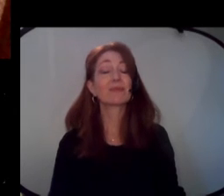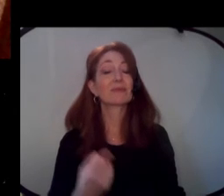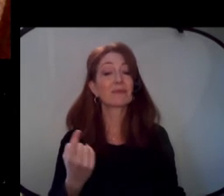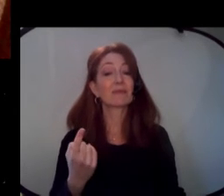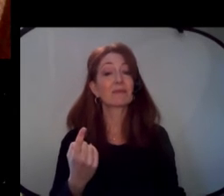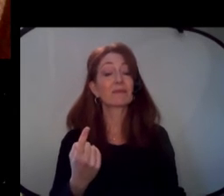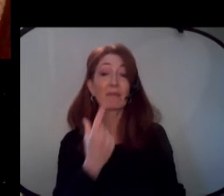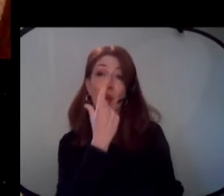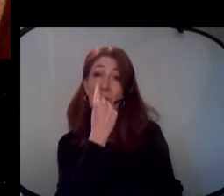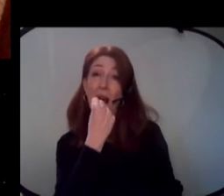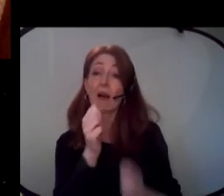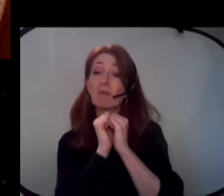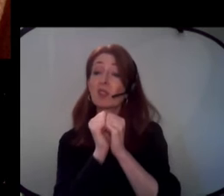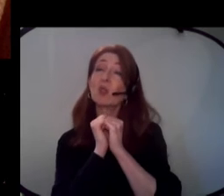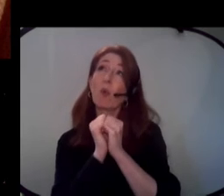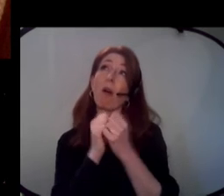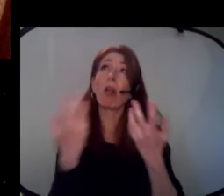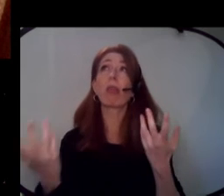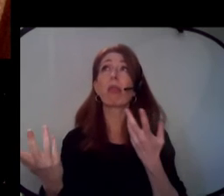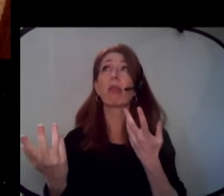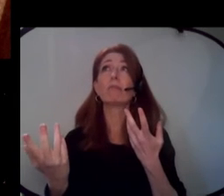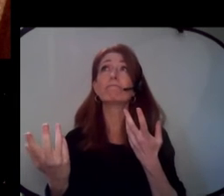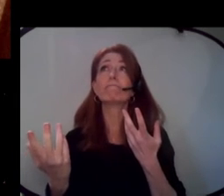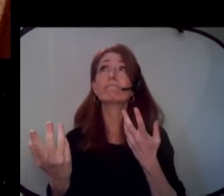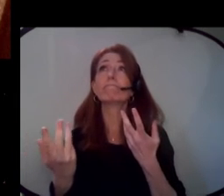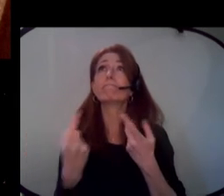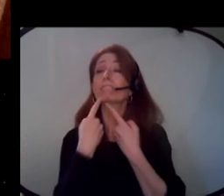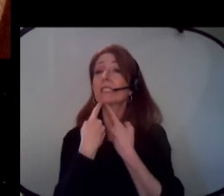It is perhaps worth, a lot of people emphasize